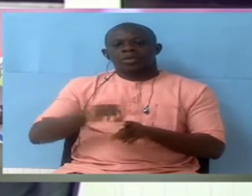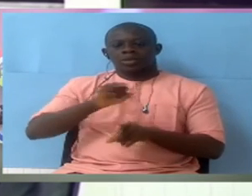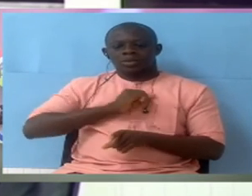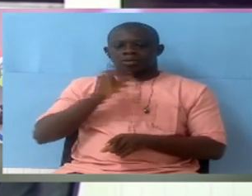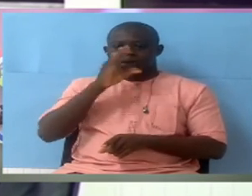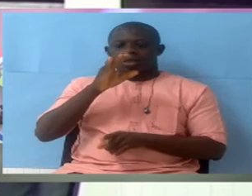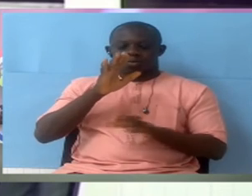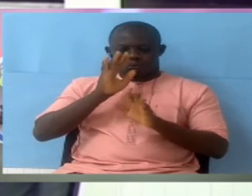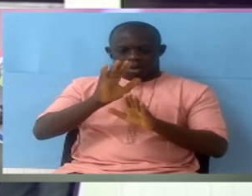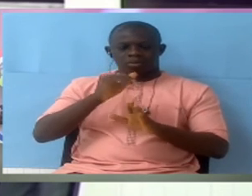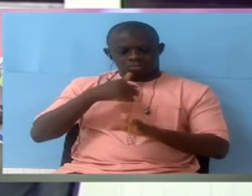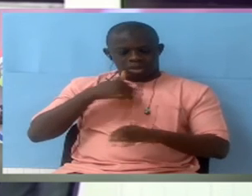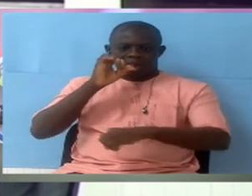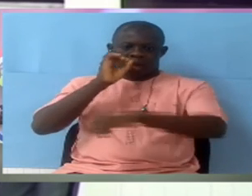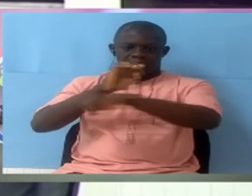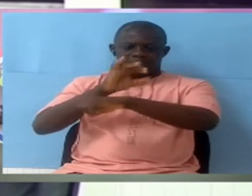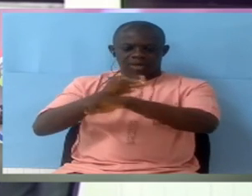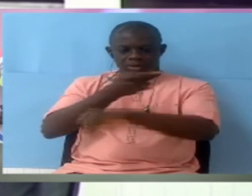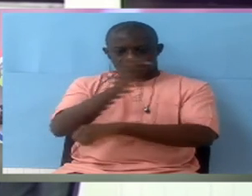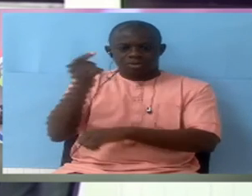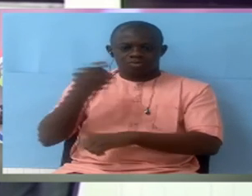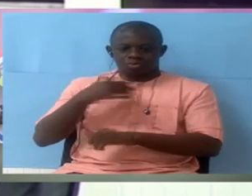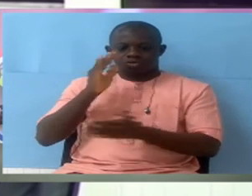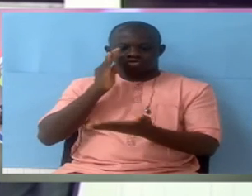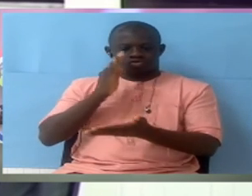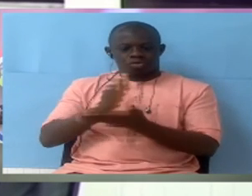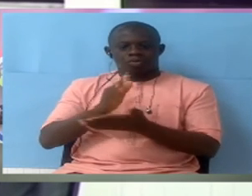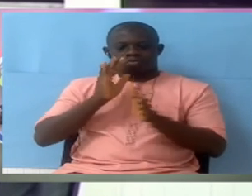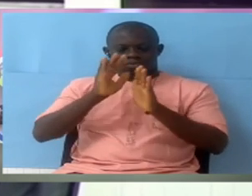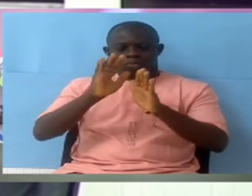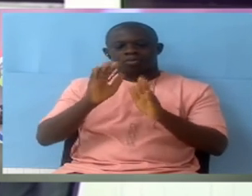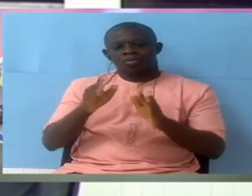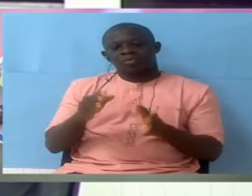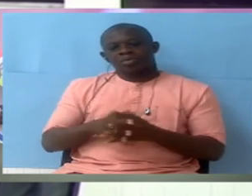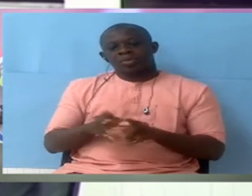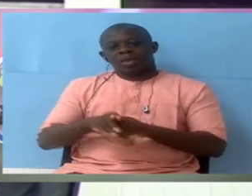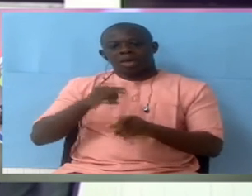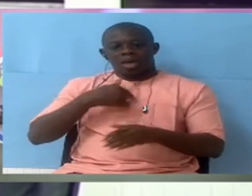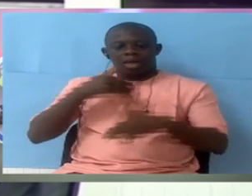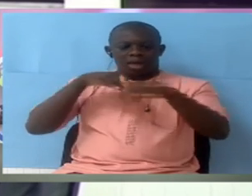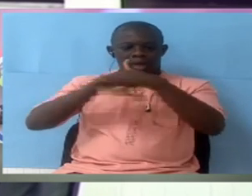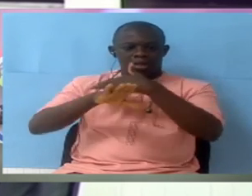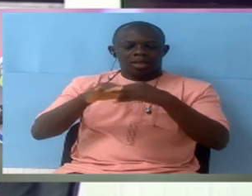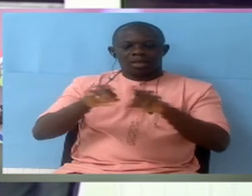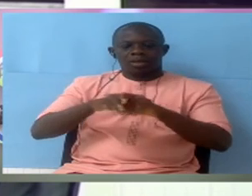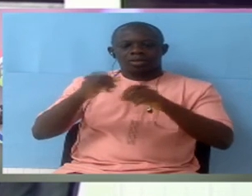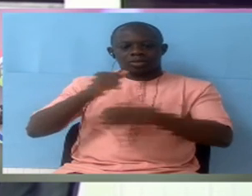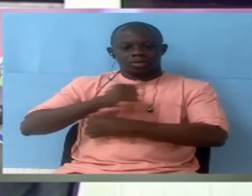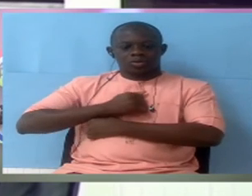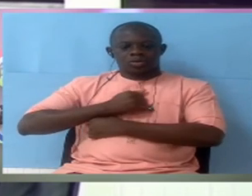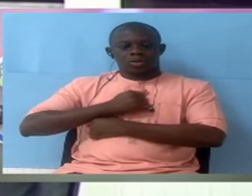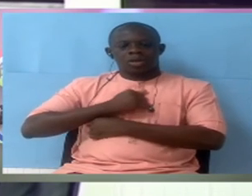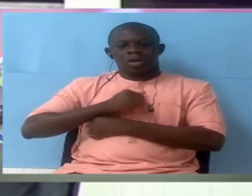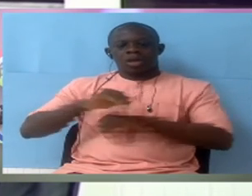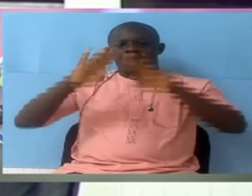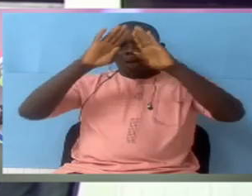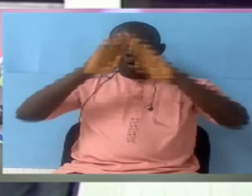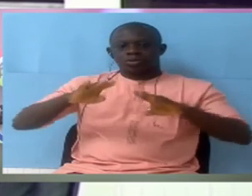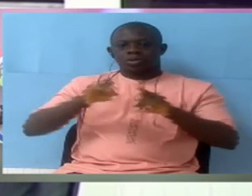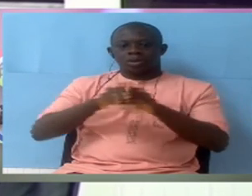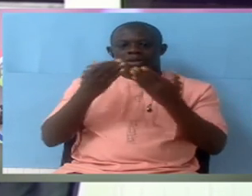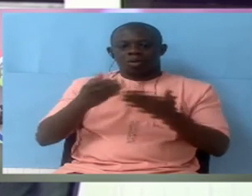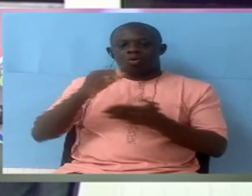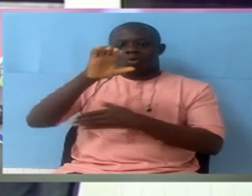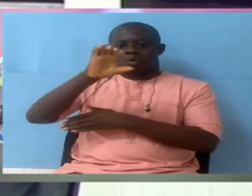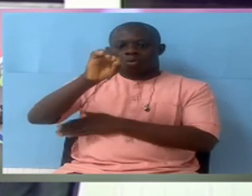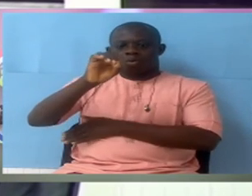them to stop. Mune ma dina len digal né ñu bayyi. I entered the security wing. Ma duga security wing. Then Omar Koli